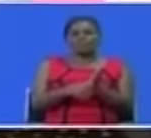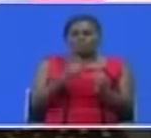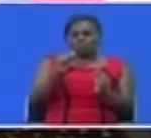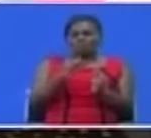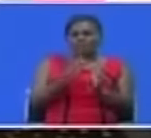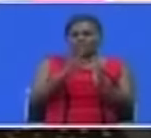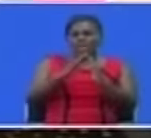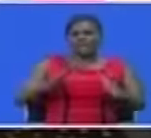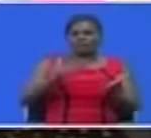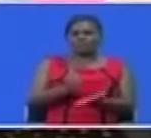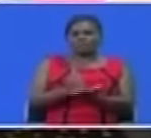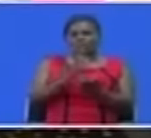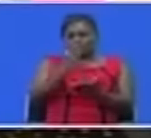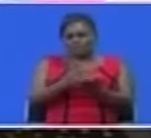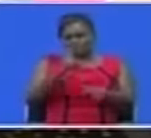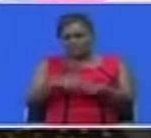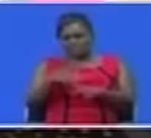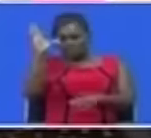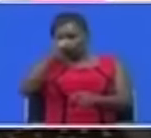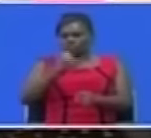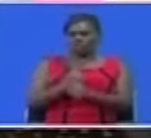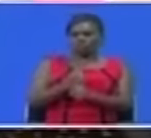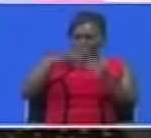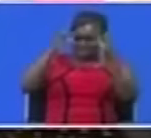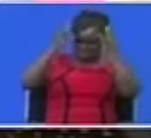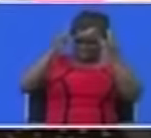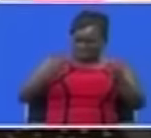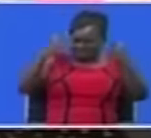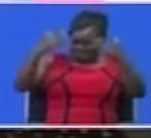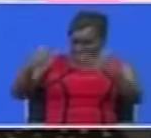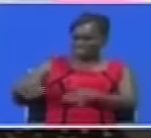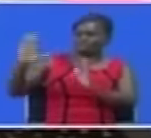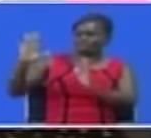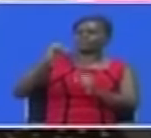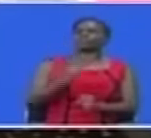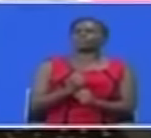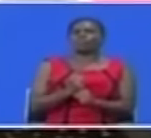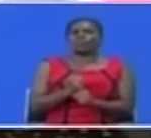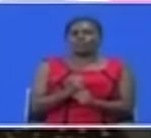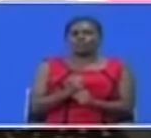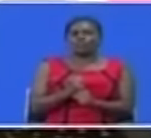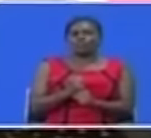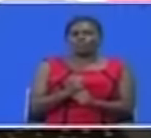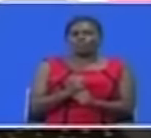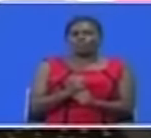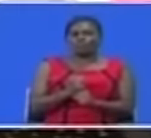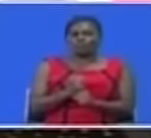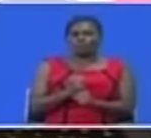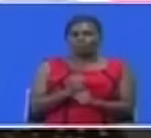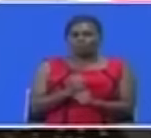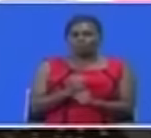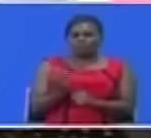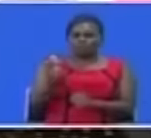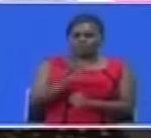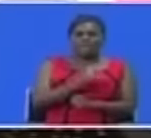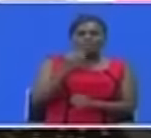house girl. Sometimes you go to work, sometimes you miss. So I just decided to quit my job and to be a stay-at-home mom.